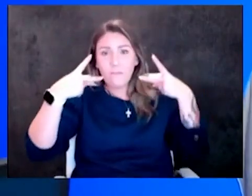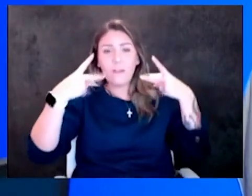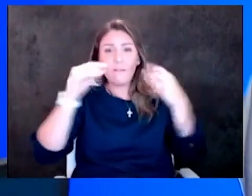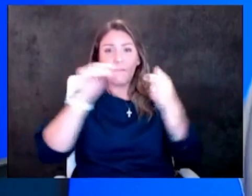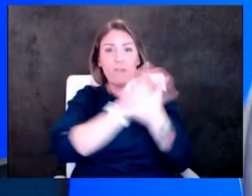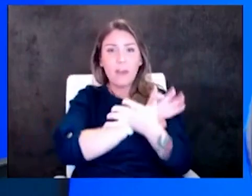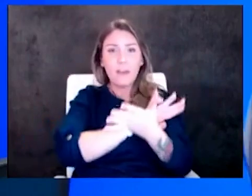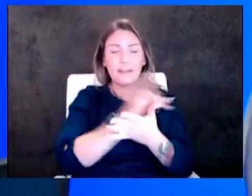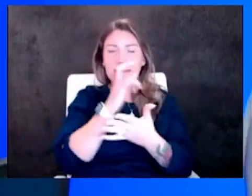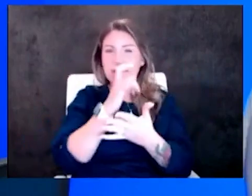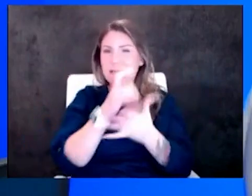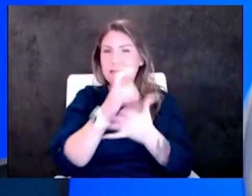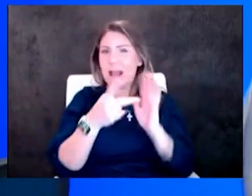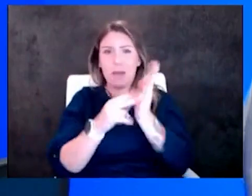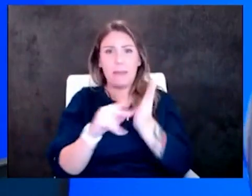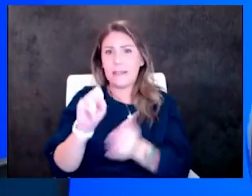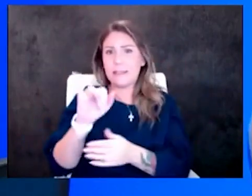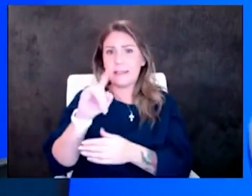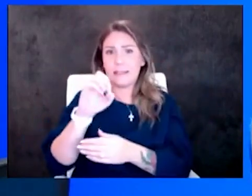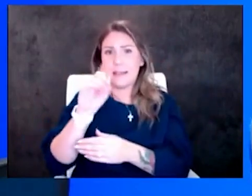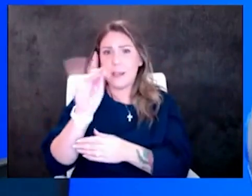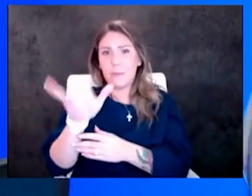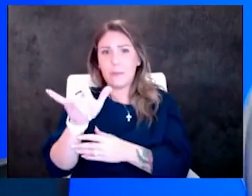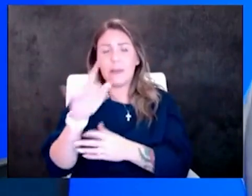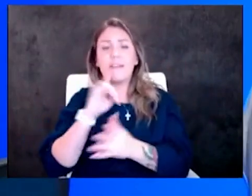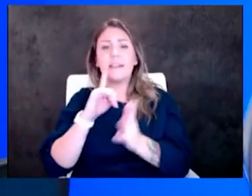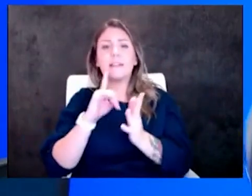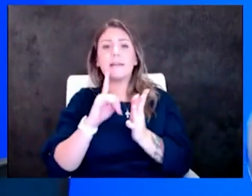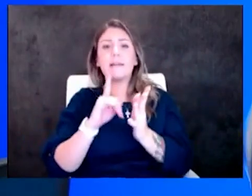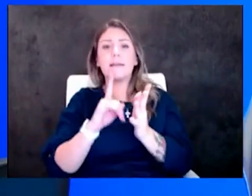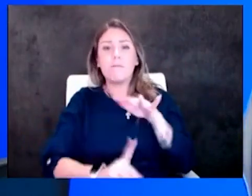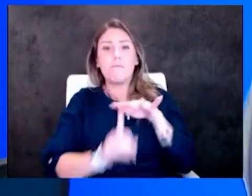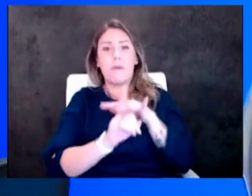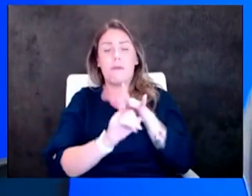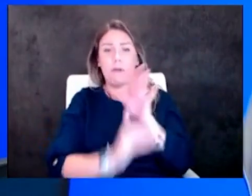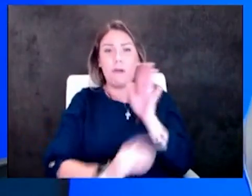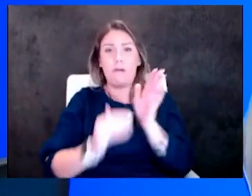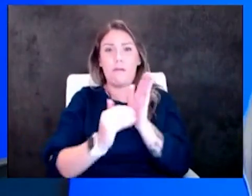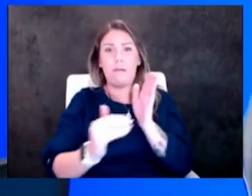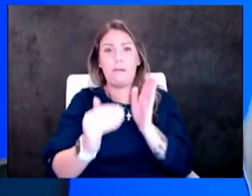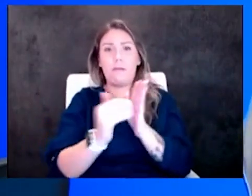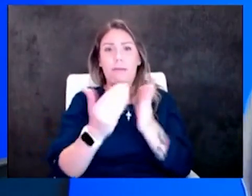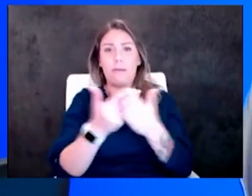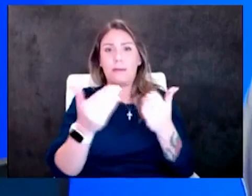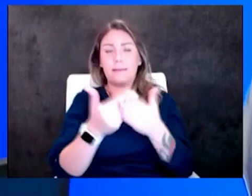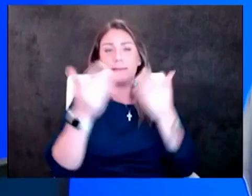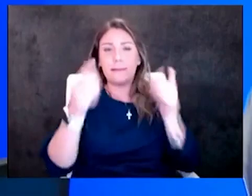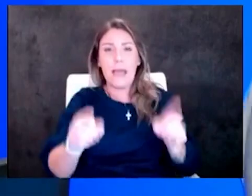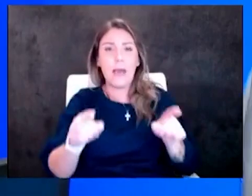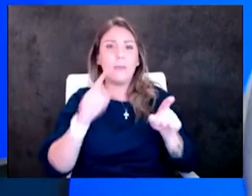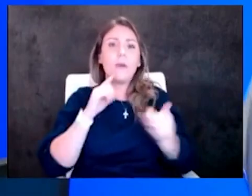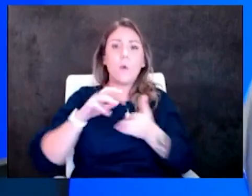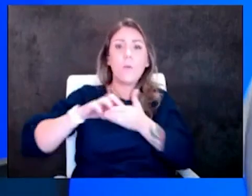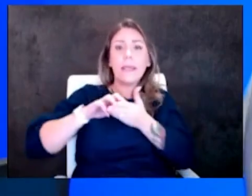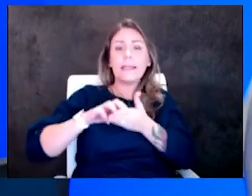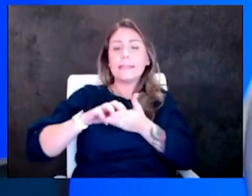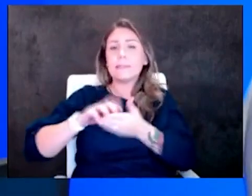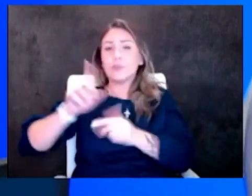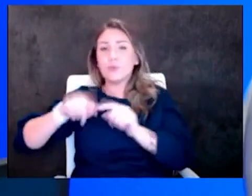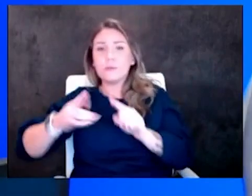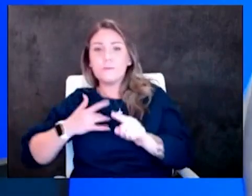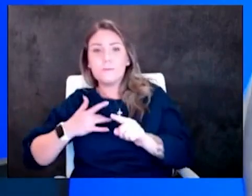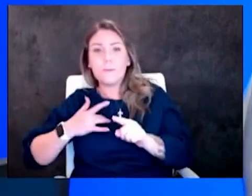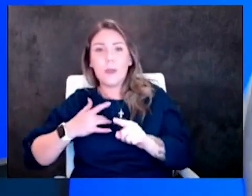syncope. It leads to recurrent events of weakness or numbness on one side of the body. So what has